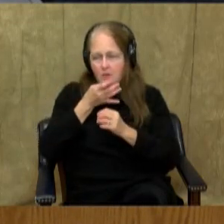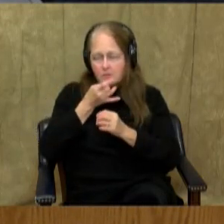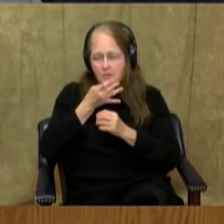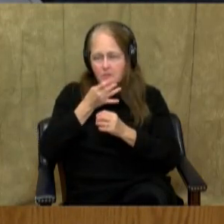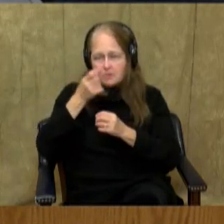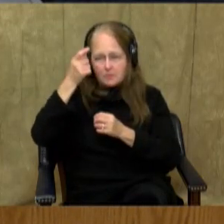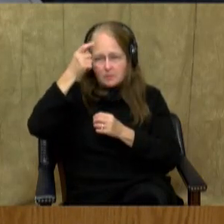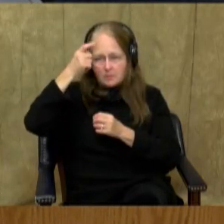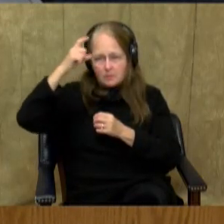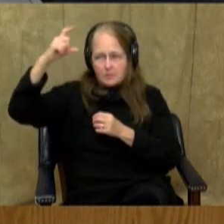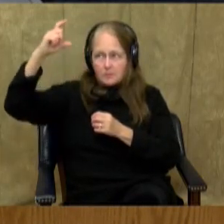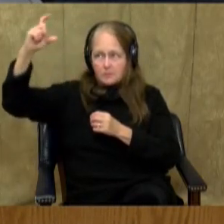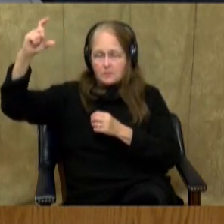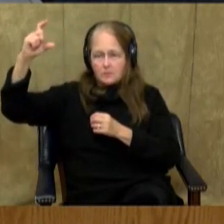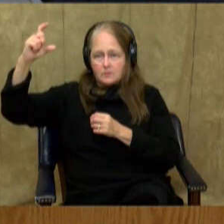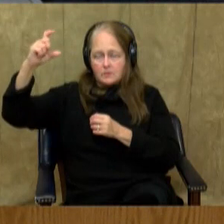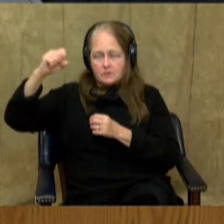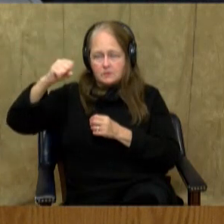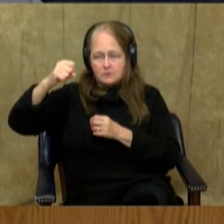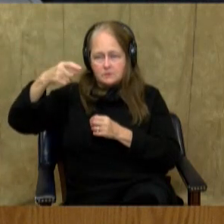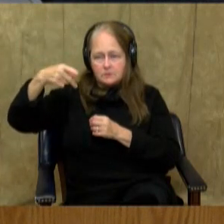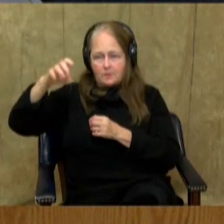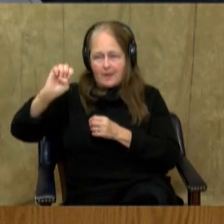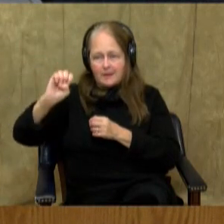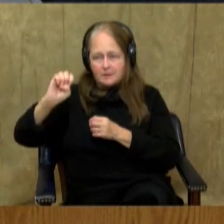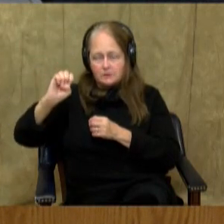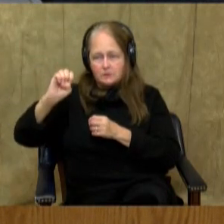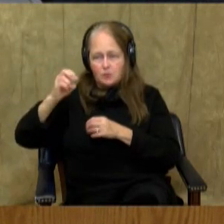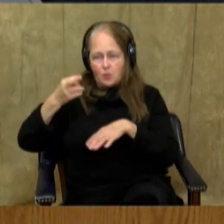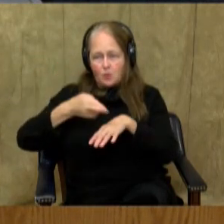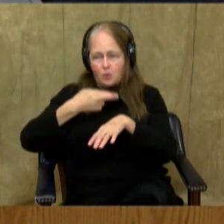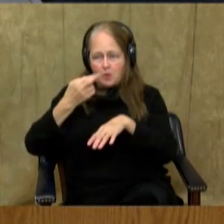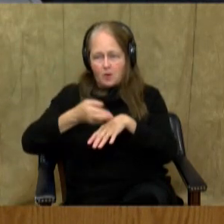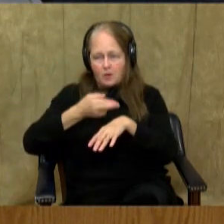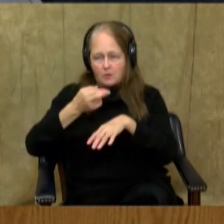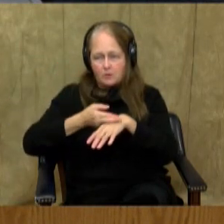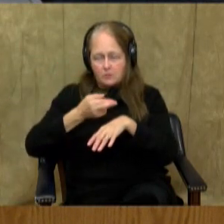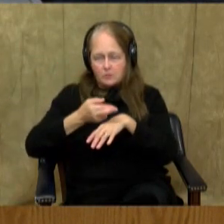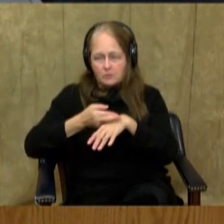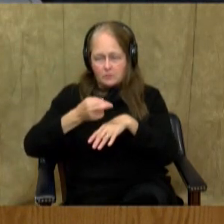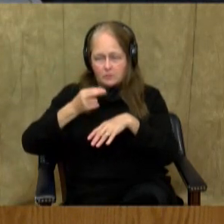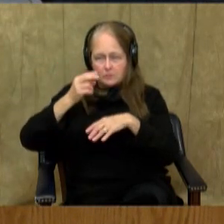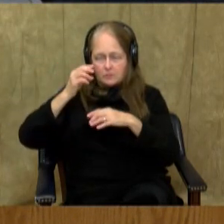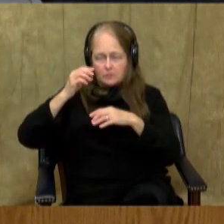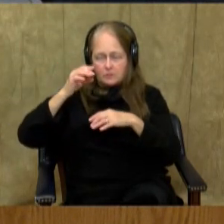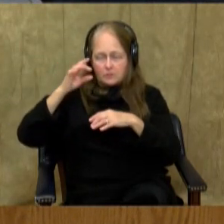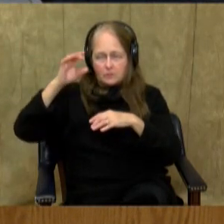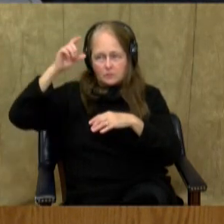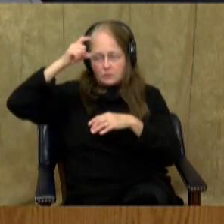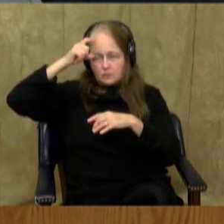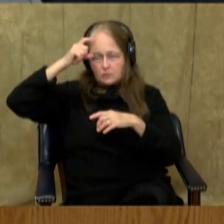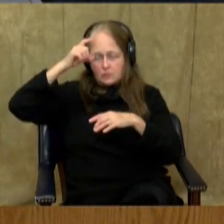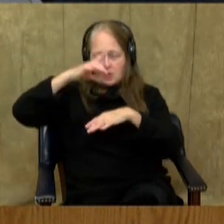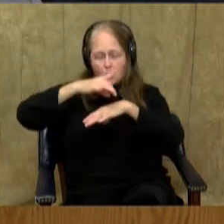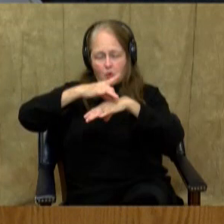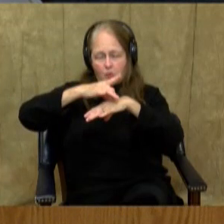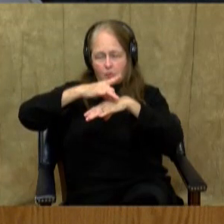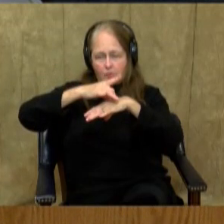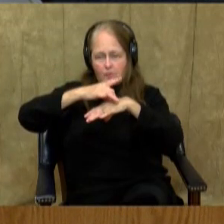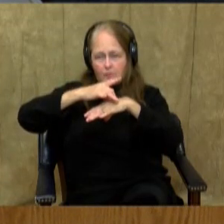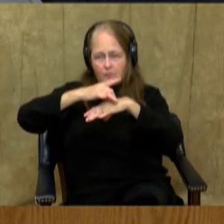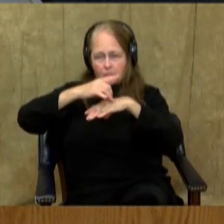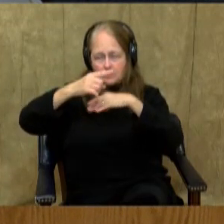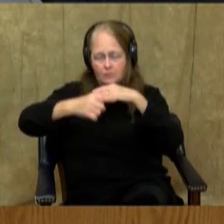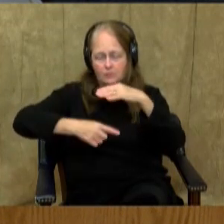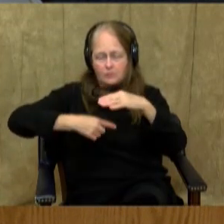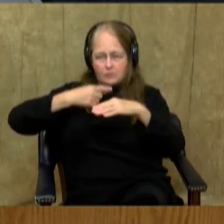moon? It's a big piece of space rock. It's just rock that's orbiting the Earth. It does not produce its own light,